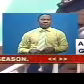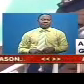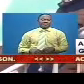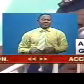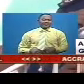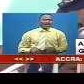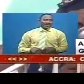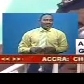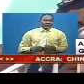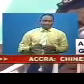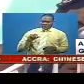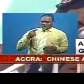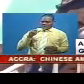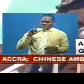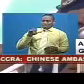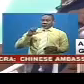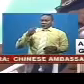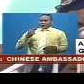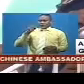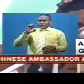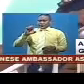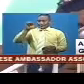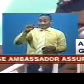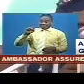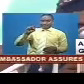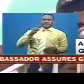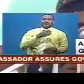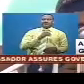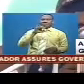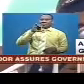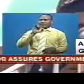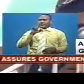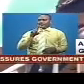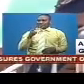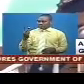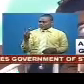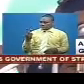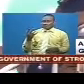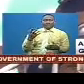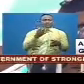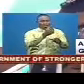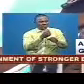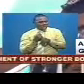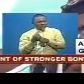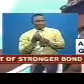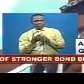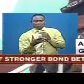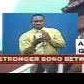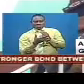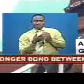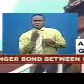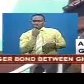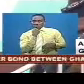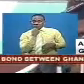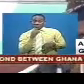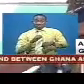of equipment have been procured by the GES and the CID for the purposes of establishing